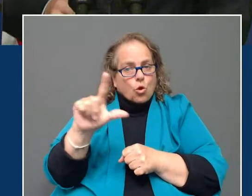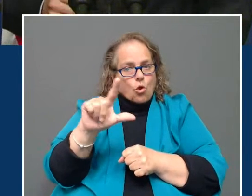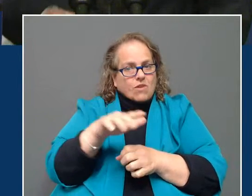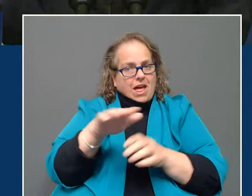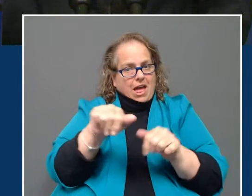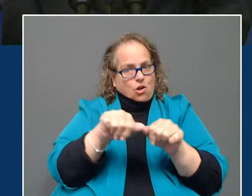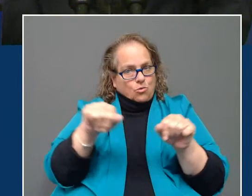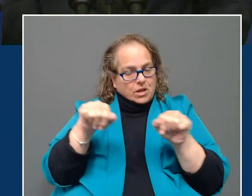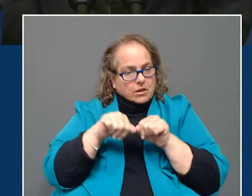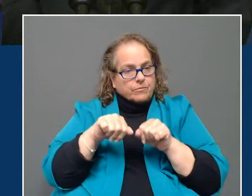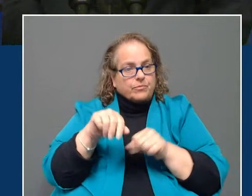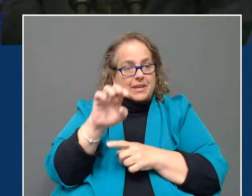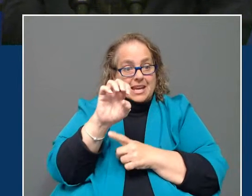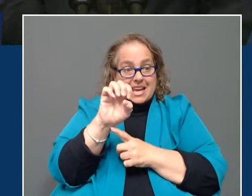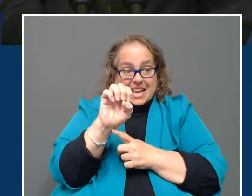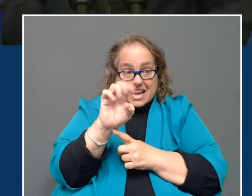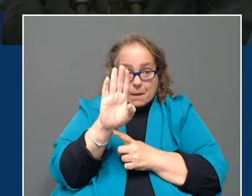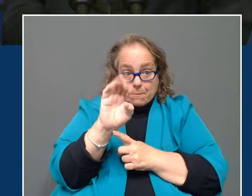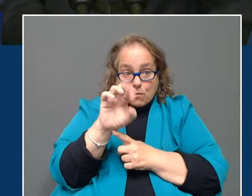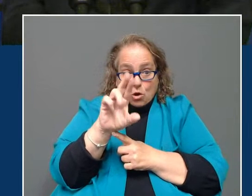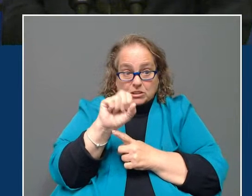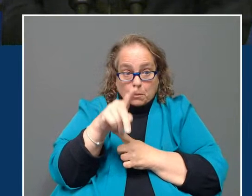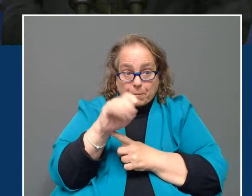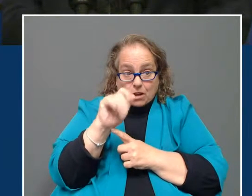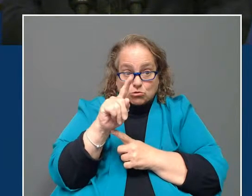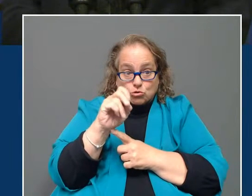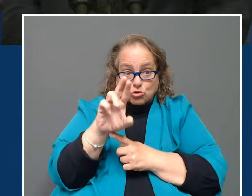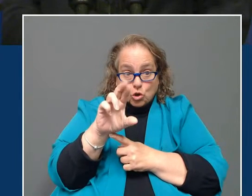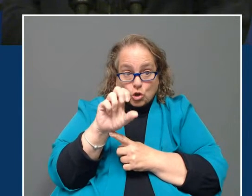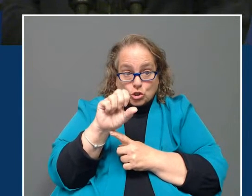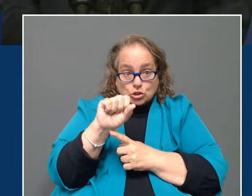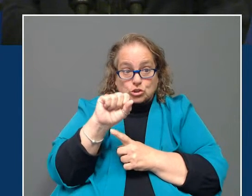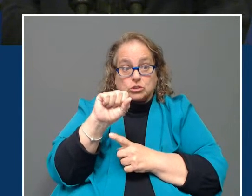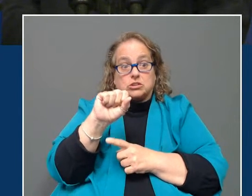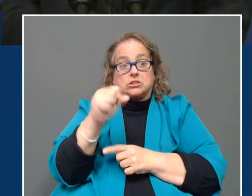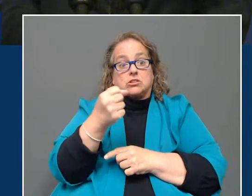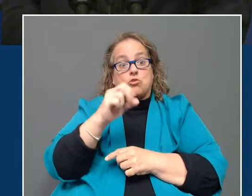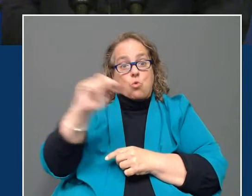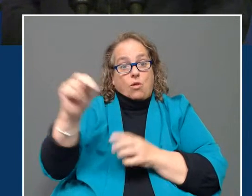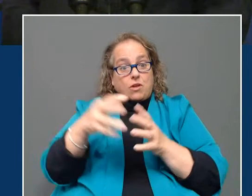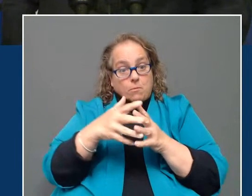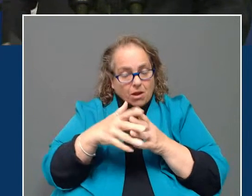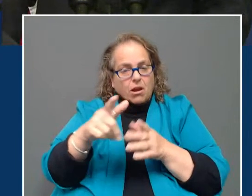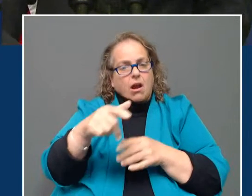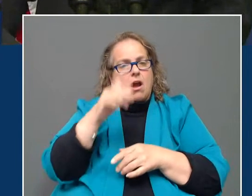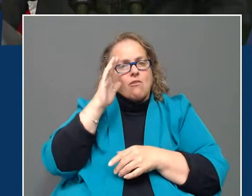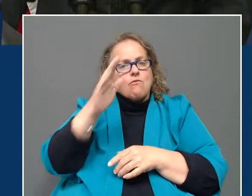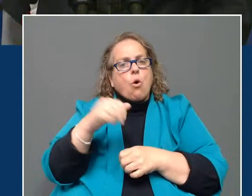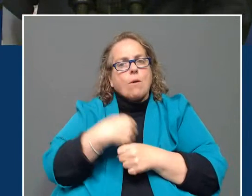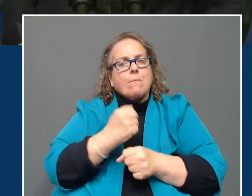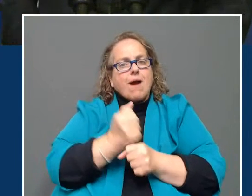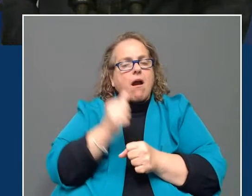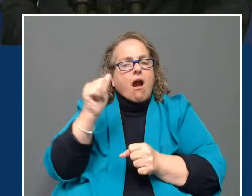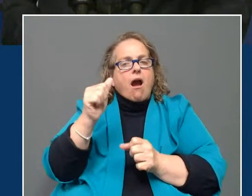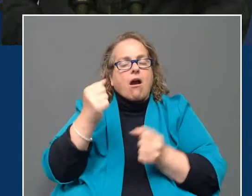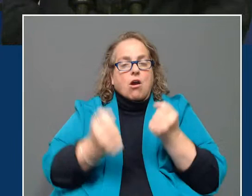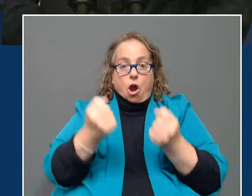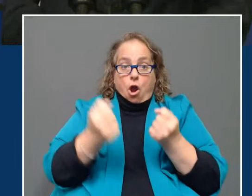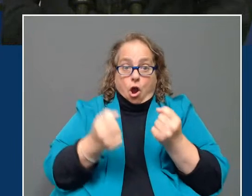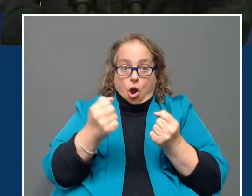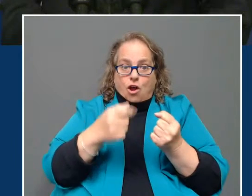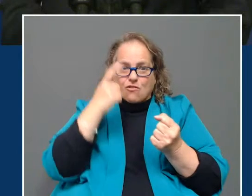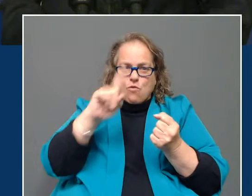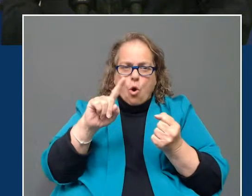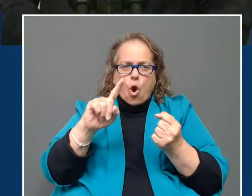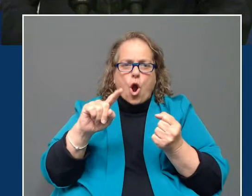manufactures exhaust technology and climate control and acoustic systems for automotive customers around the globe. This